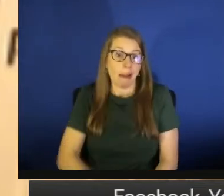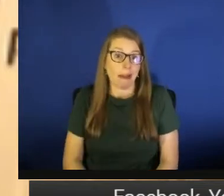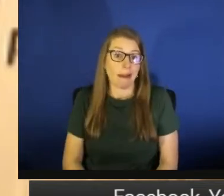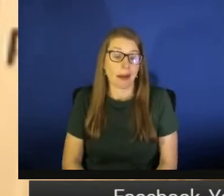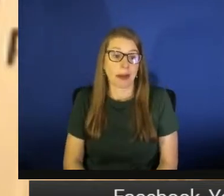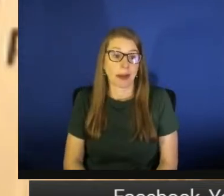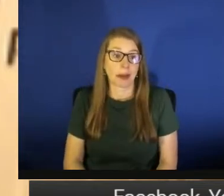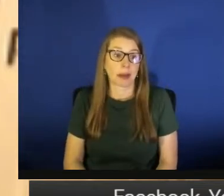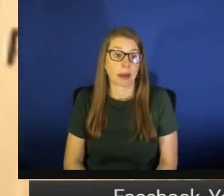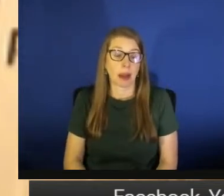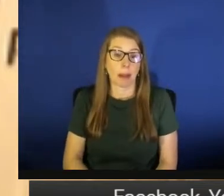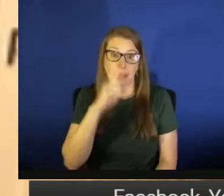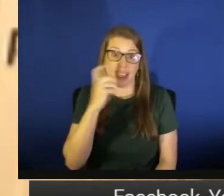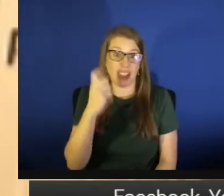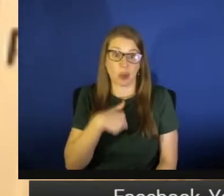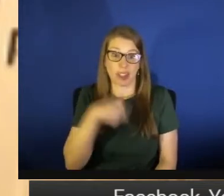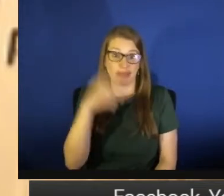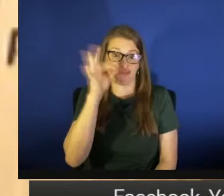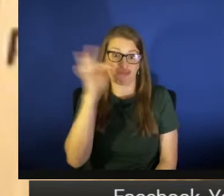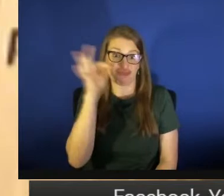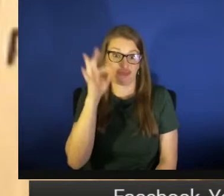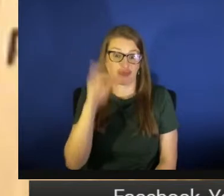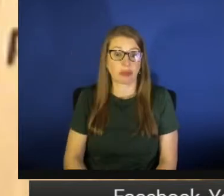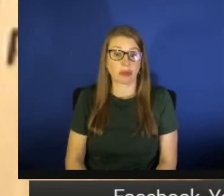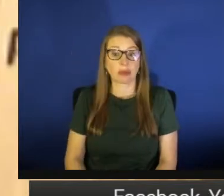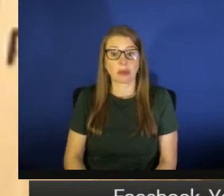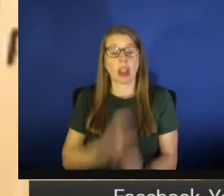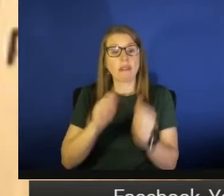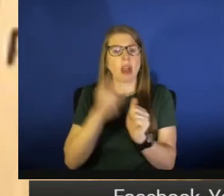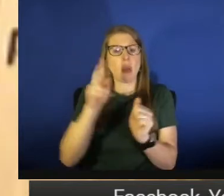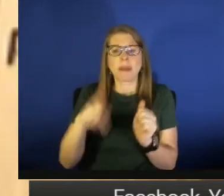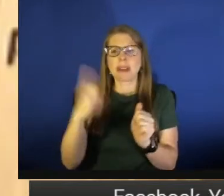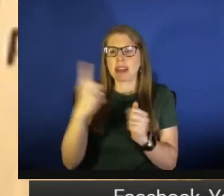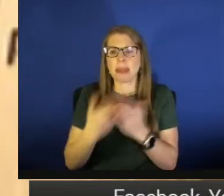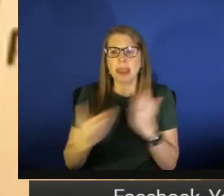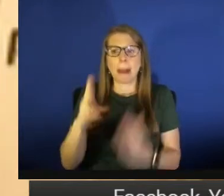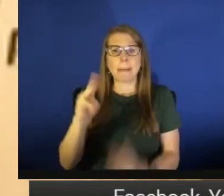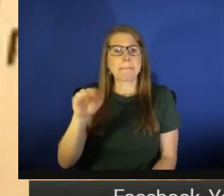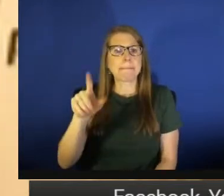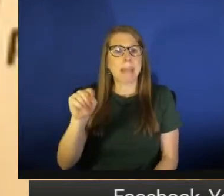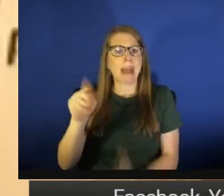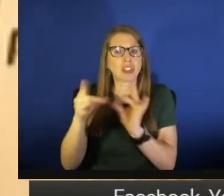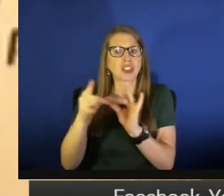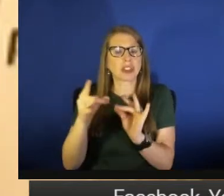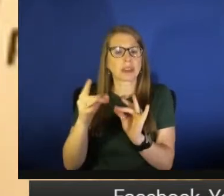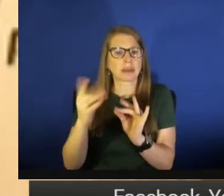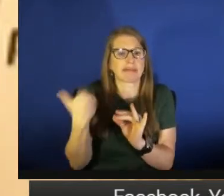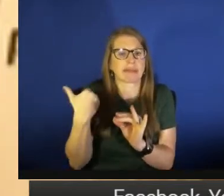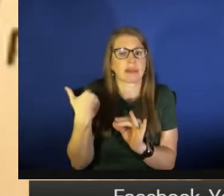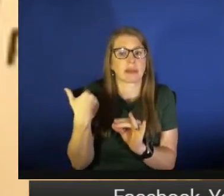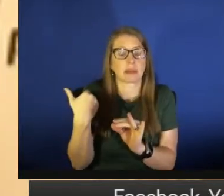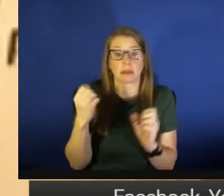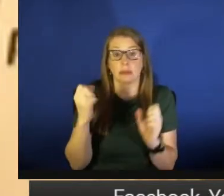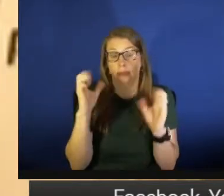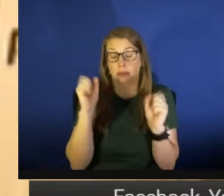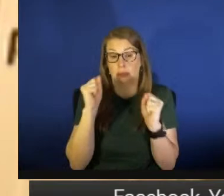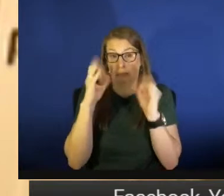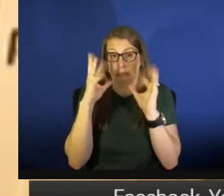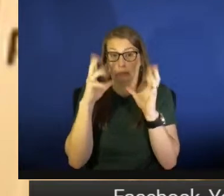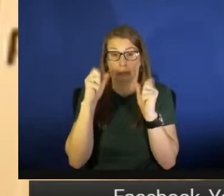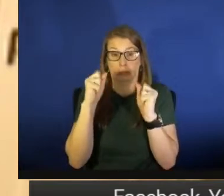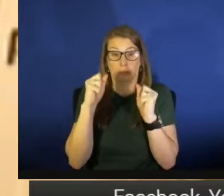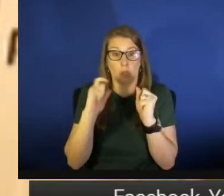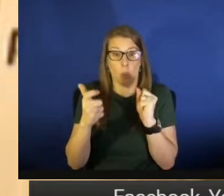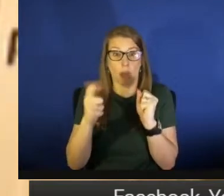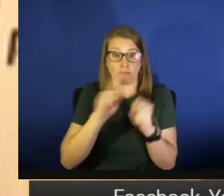we didn't know. But I just wanted to follow up on something that Matt had said just a moment ago. It was incredible to watch in